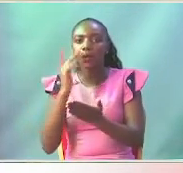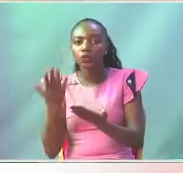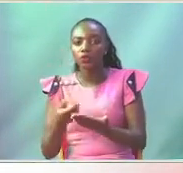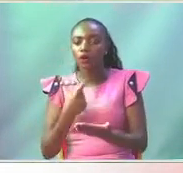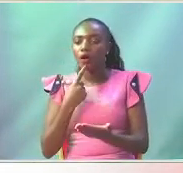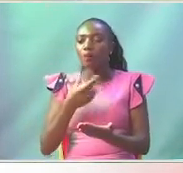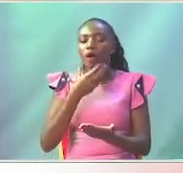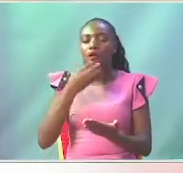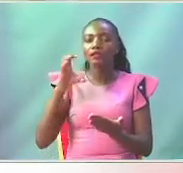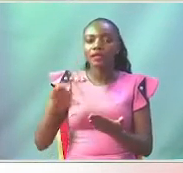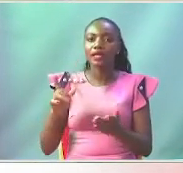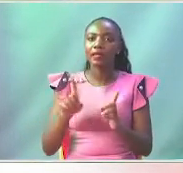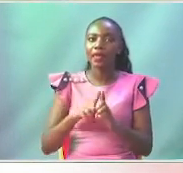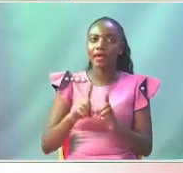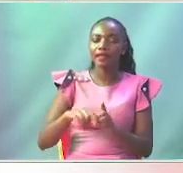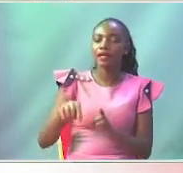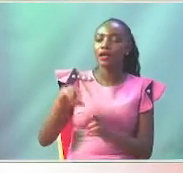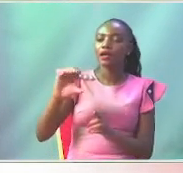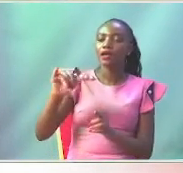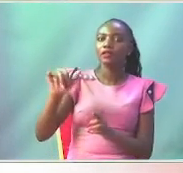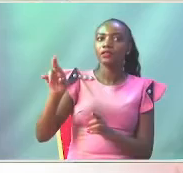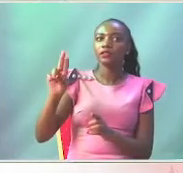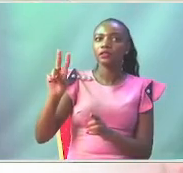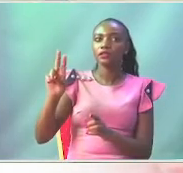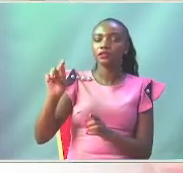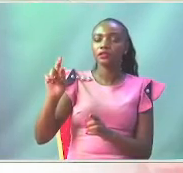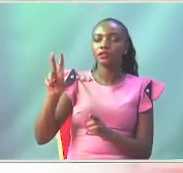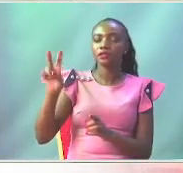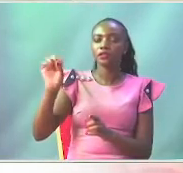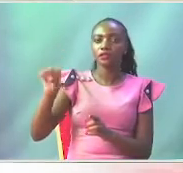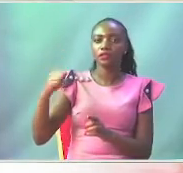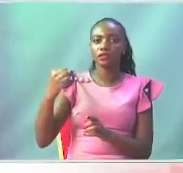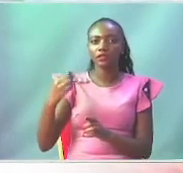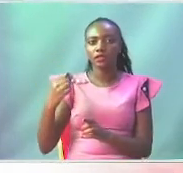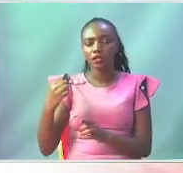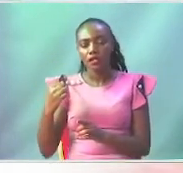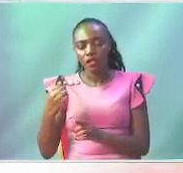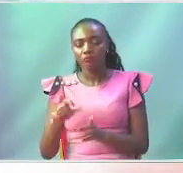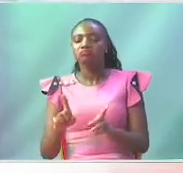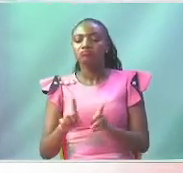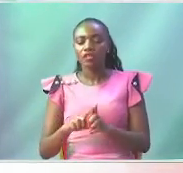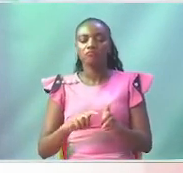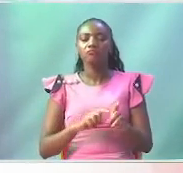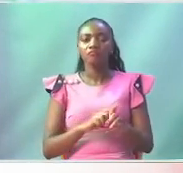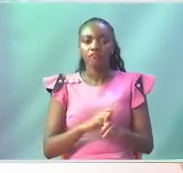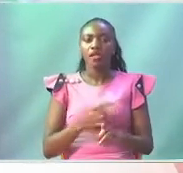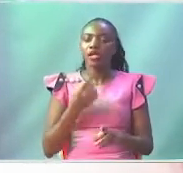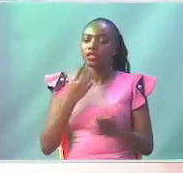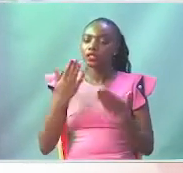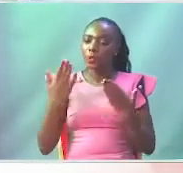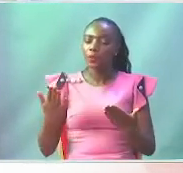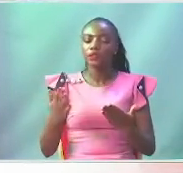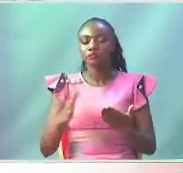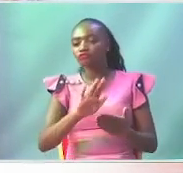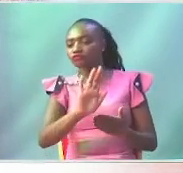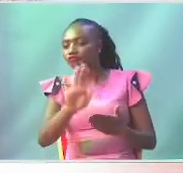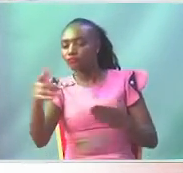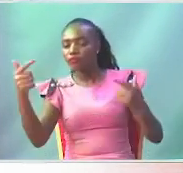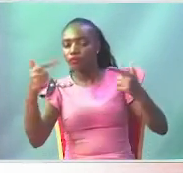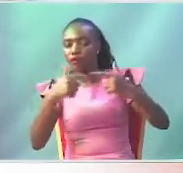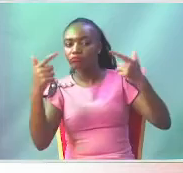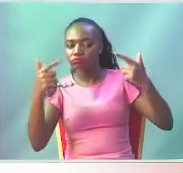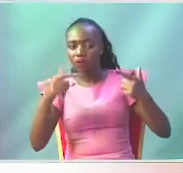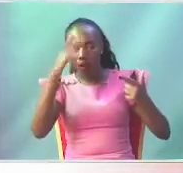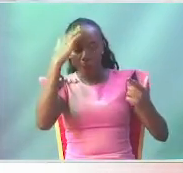Gideon Moi's KANU, and Cyrus Jirongo's United Democratic Party. The House Speaker accused his political opponents of party